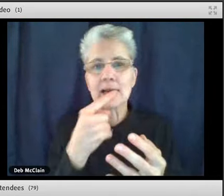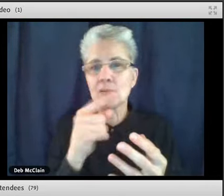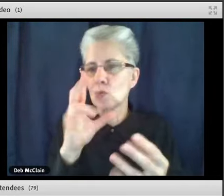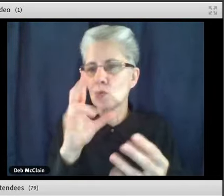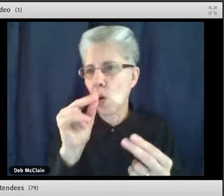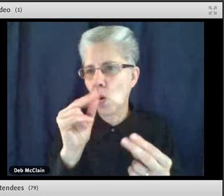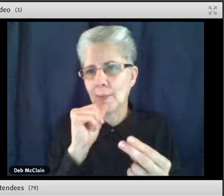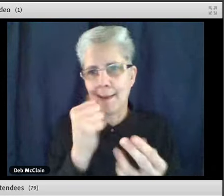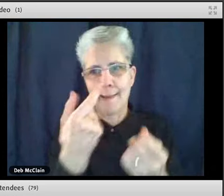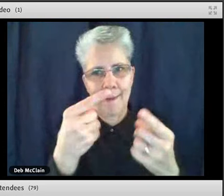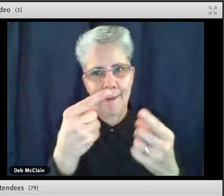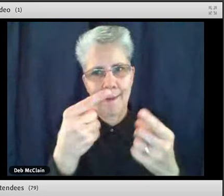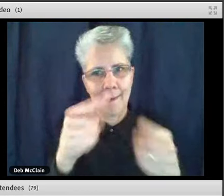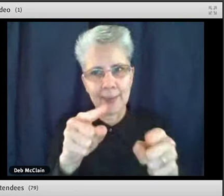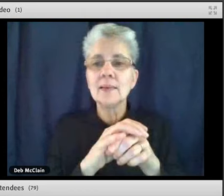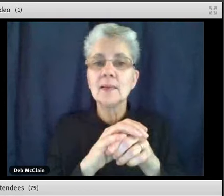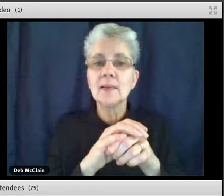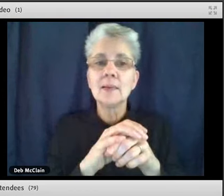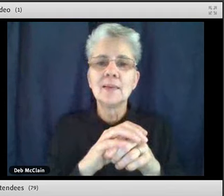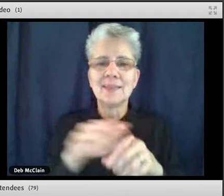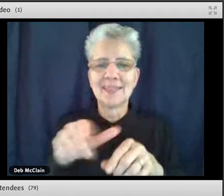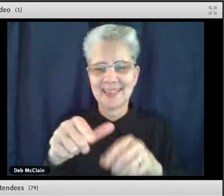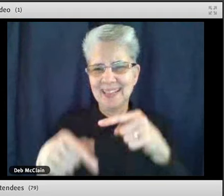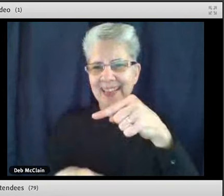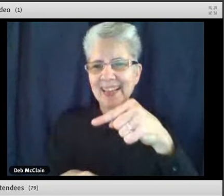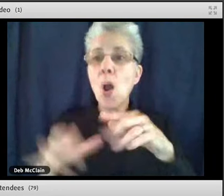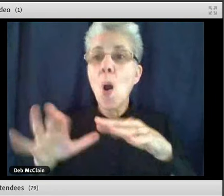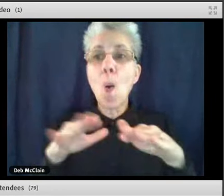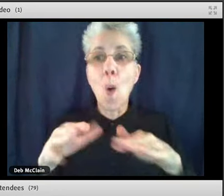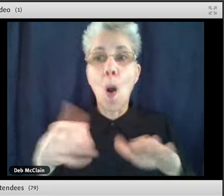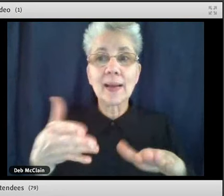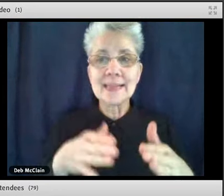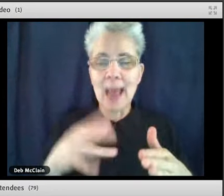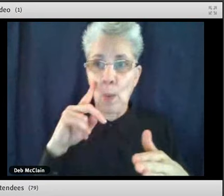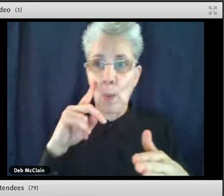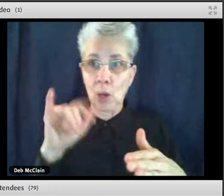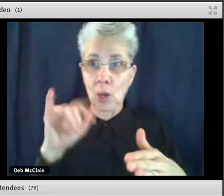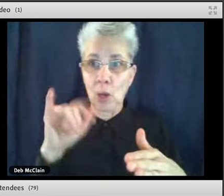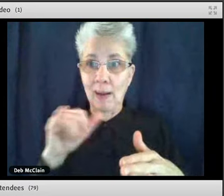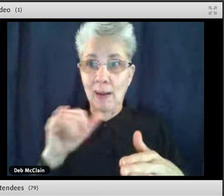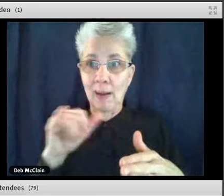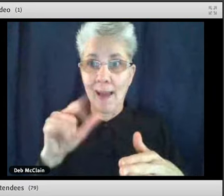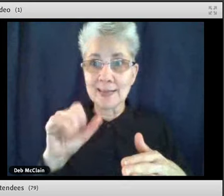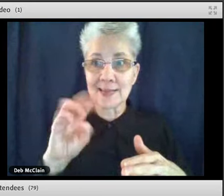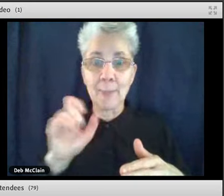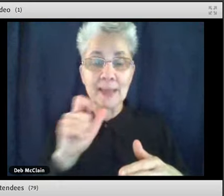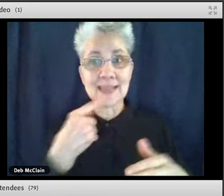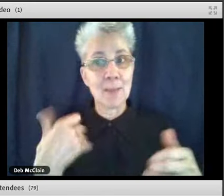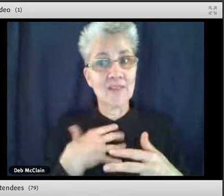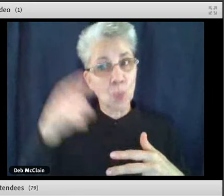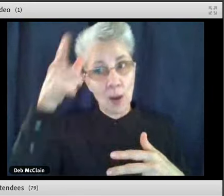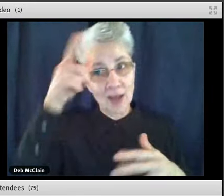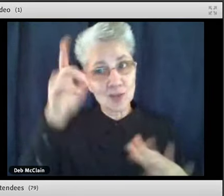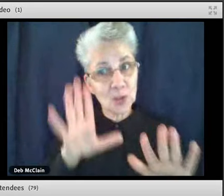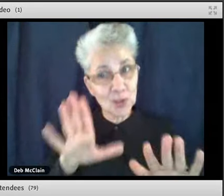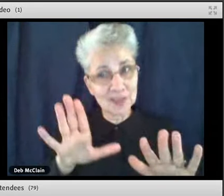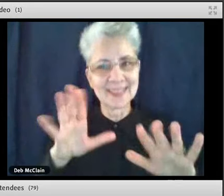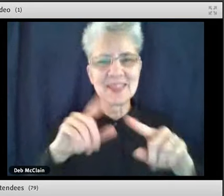they're not coming out. They're in for the duration. So here's some things you can do to deal with your